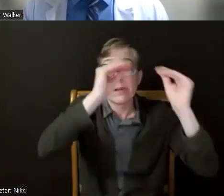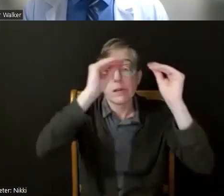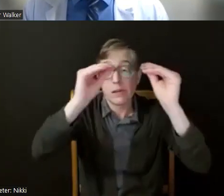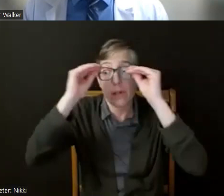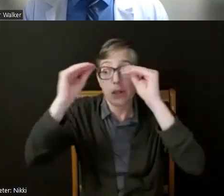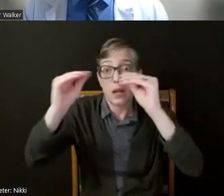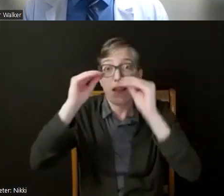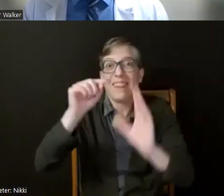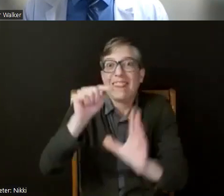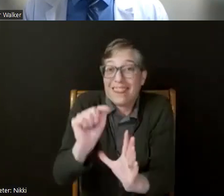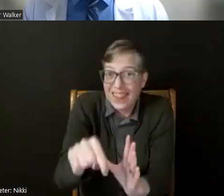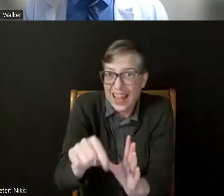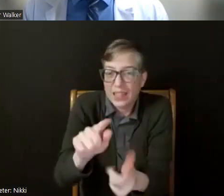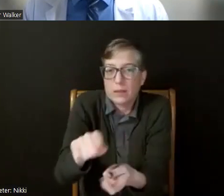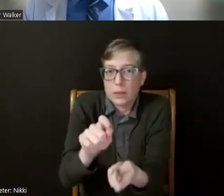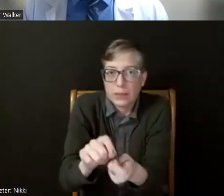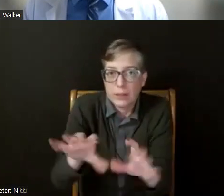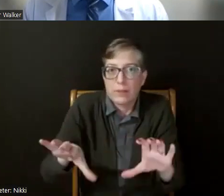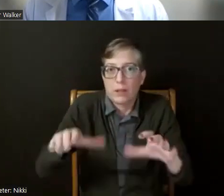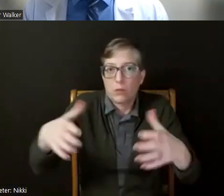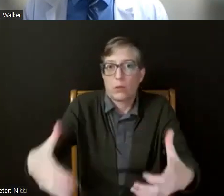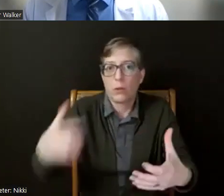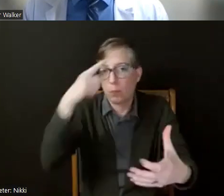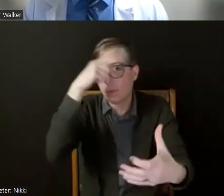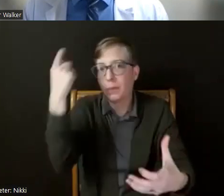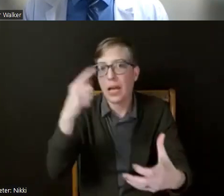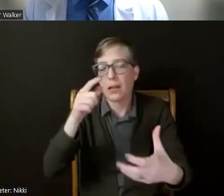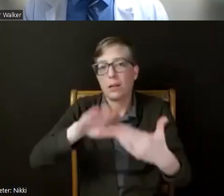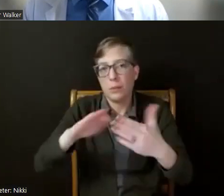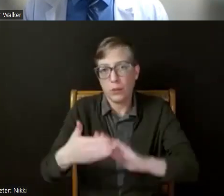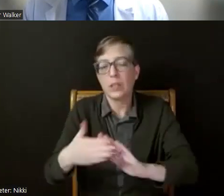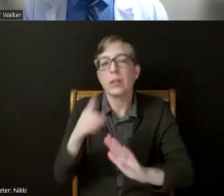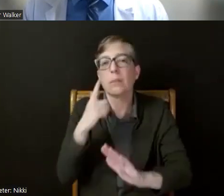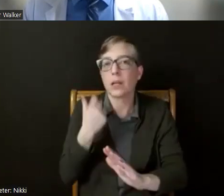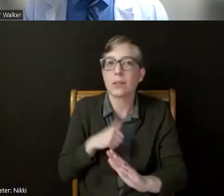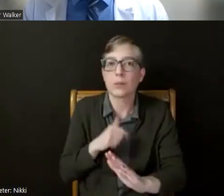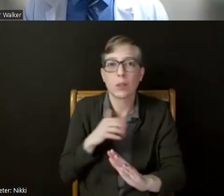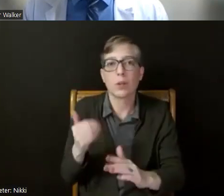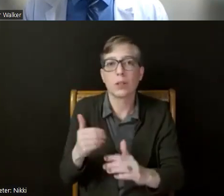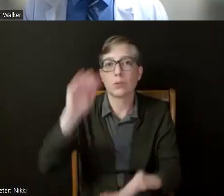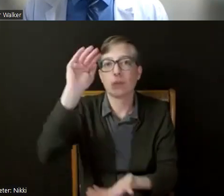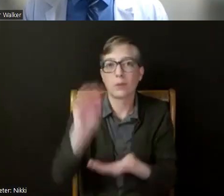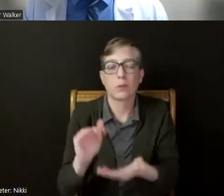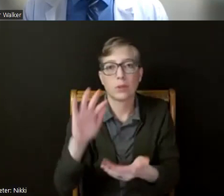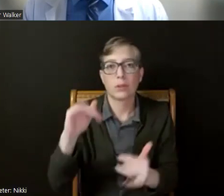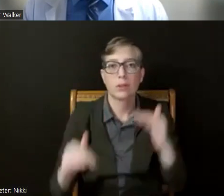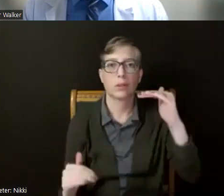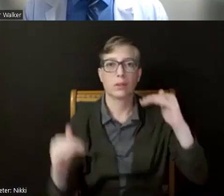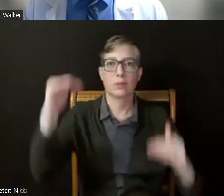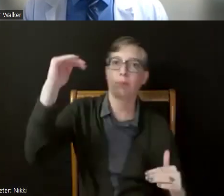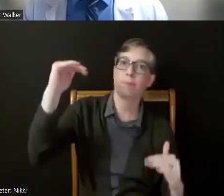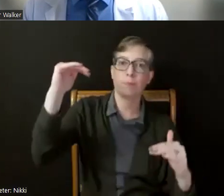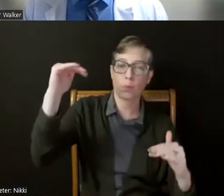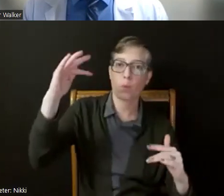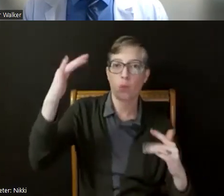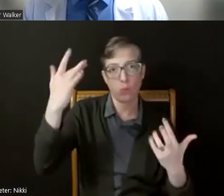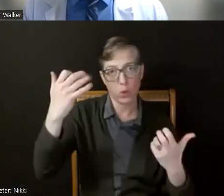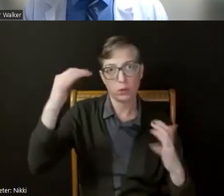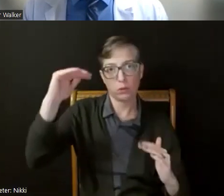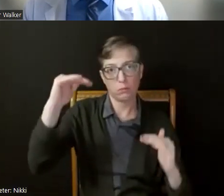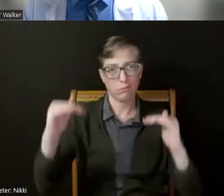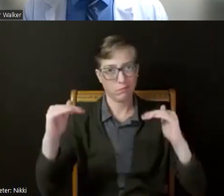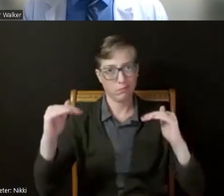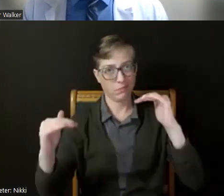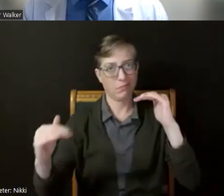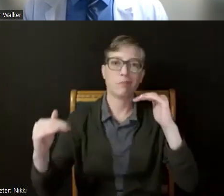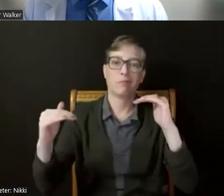particular group to try to decrease those disparities and working on how and why